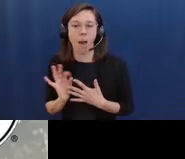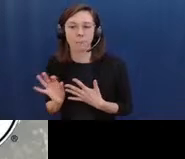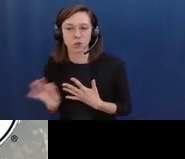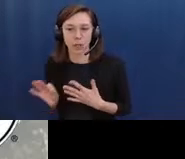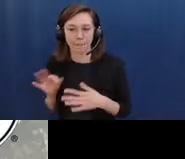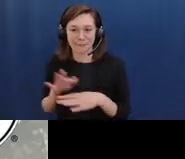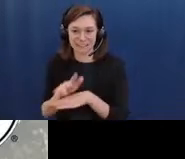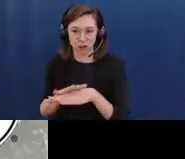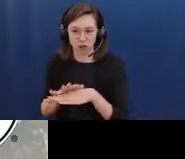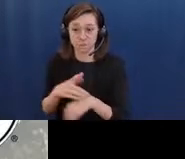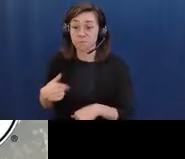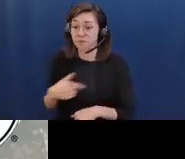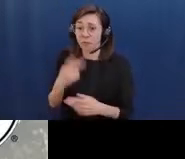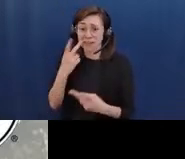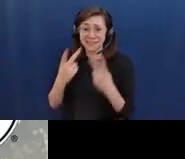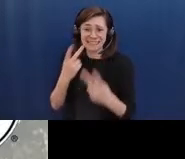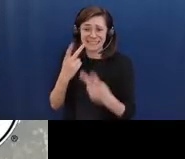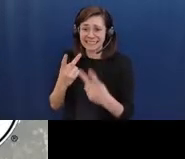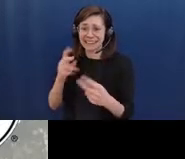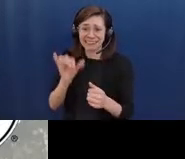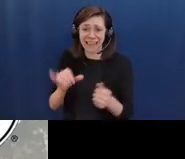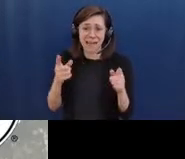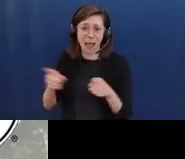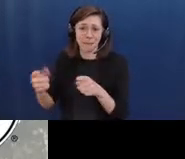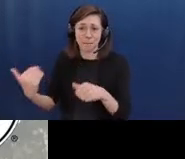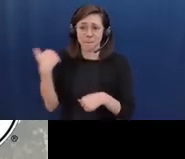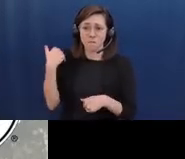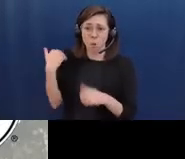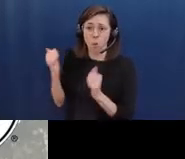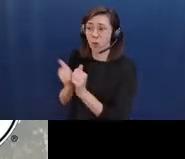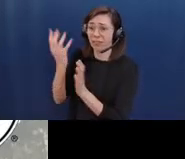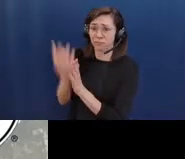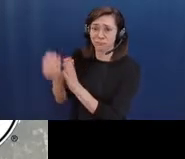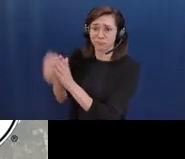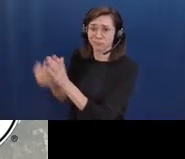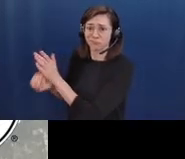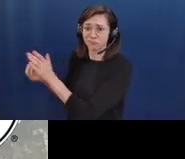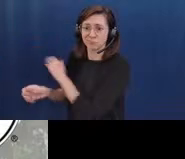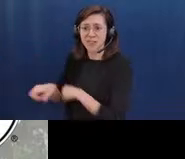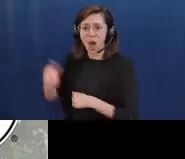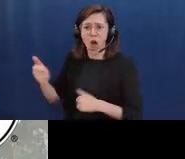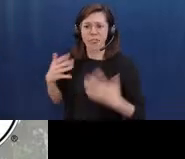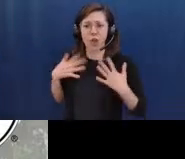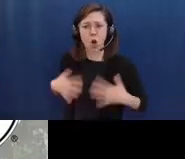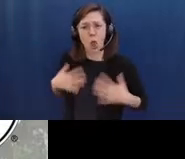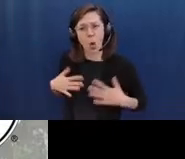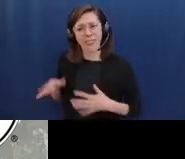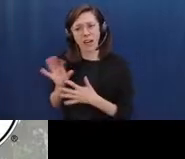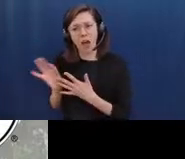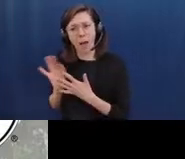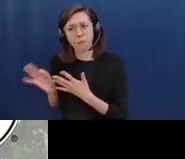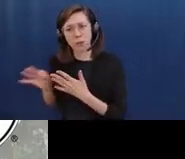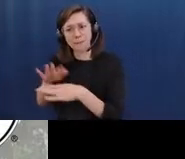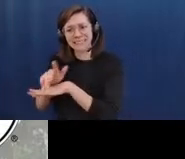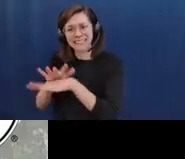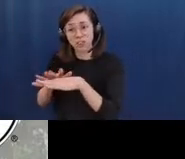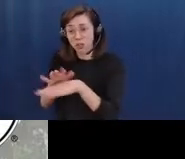We've seen things like this happen before with losing many other clothing optional beaches, and they're extremely